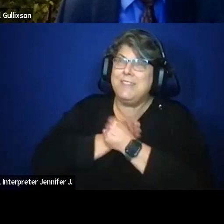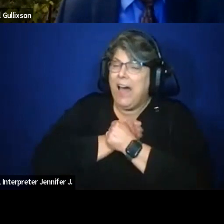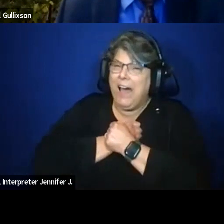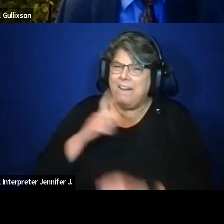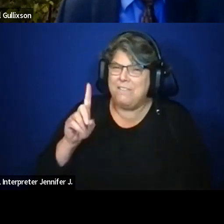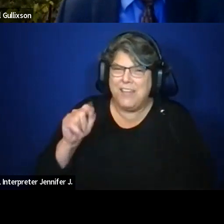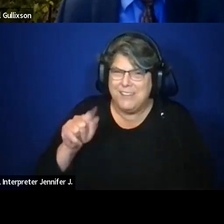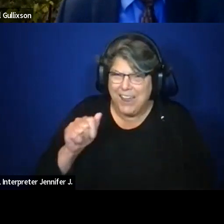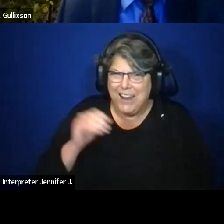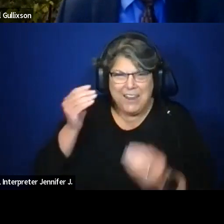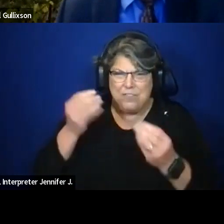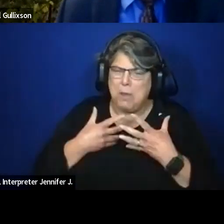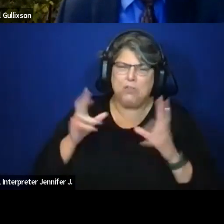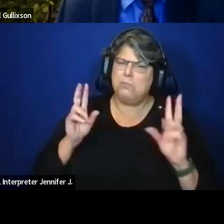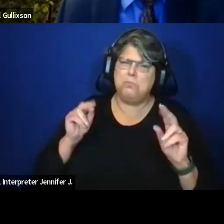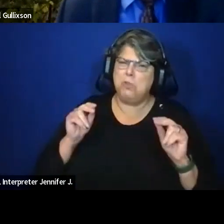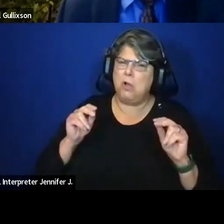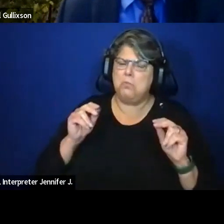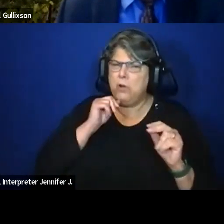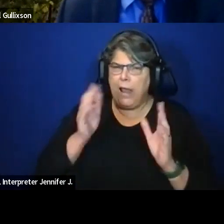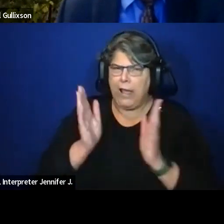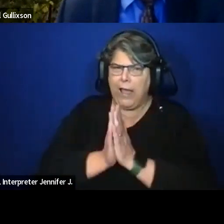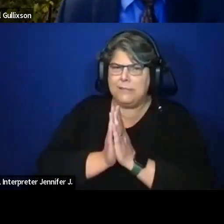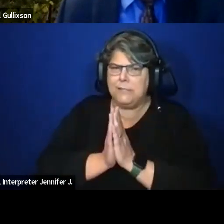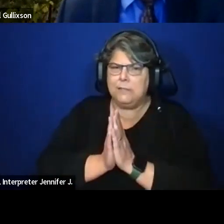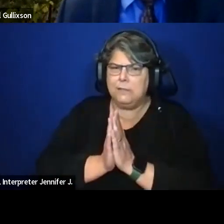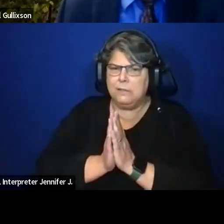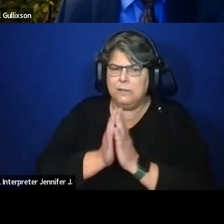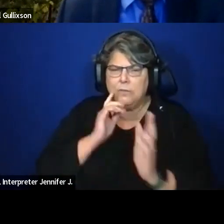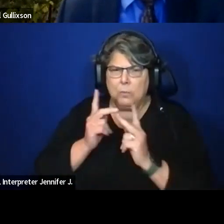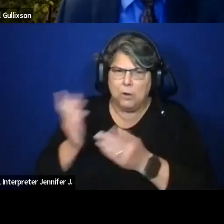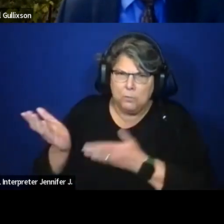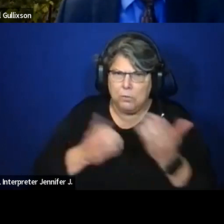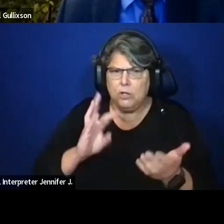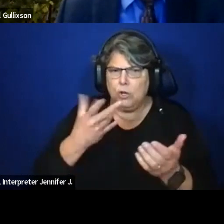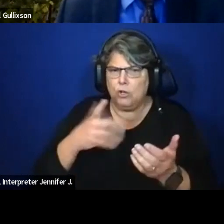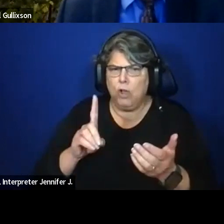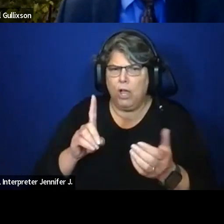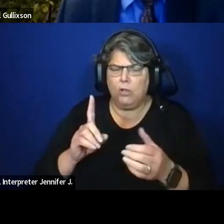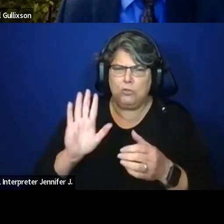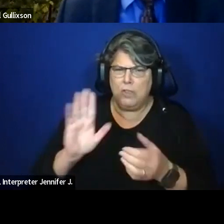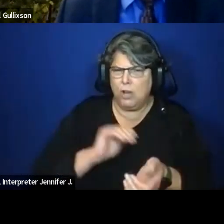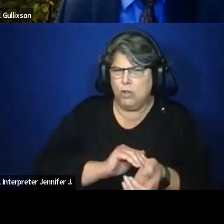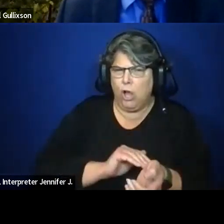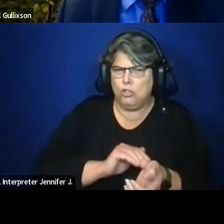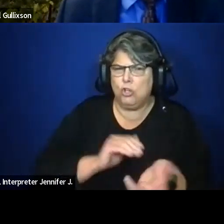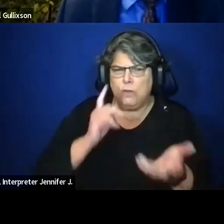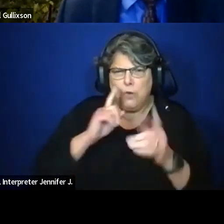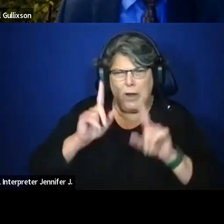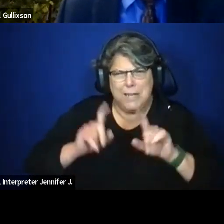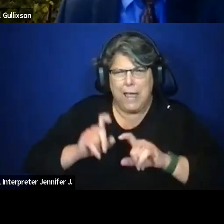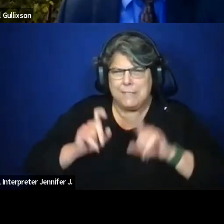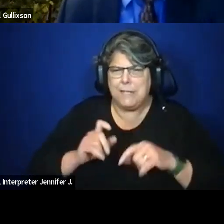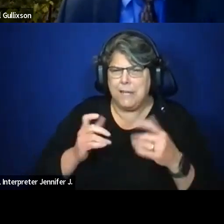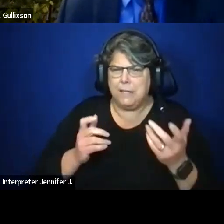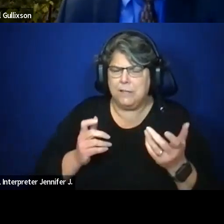information, no, we're not recommending that you take your child into the primary care provider to get tested so that